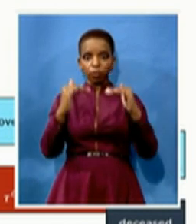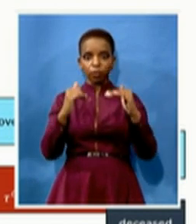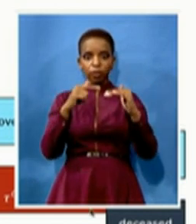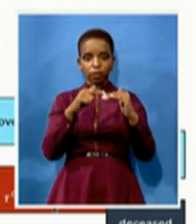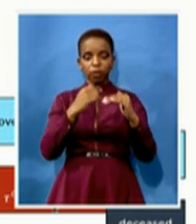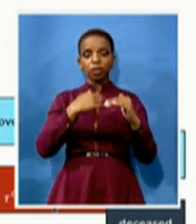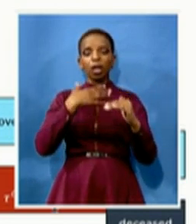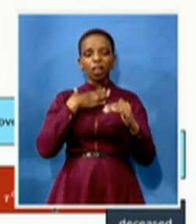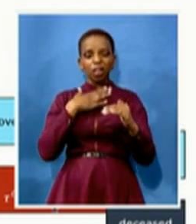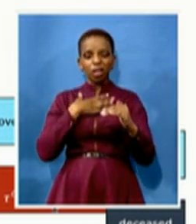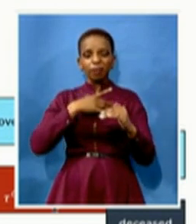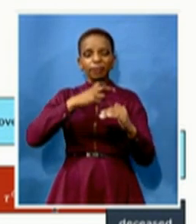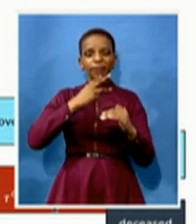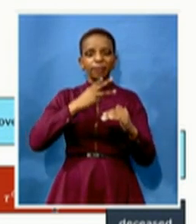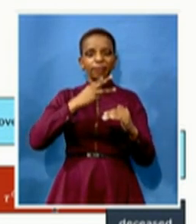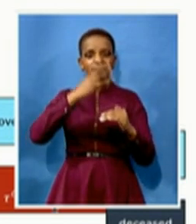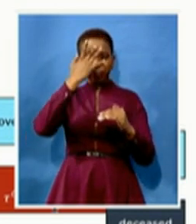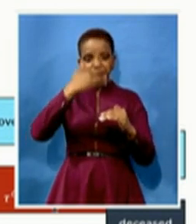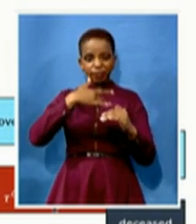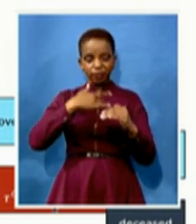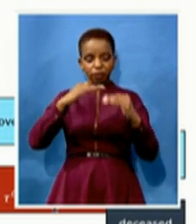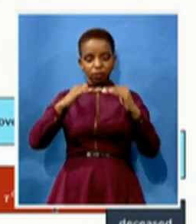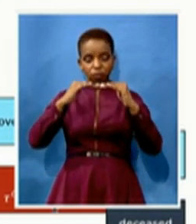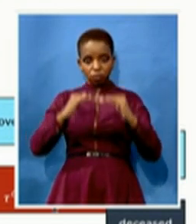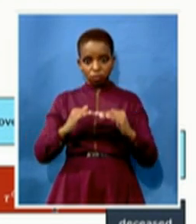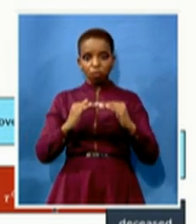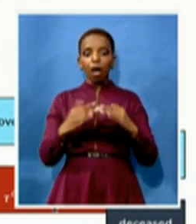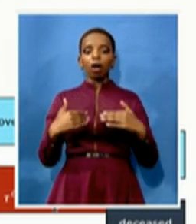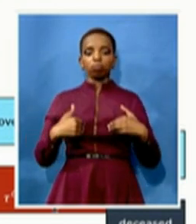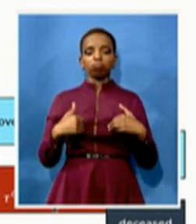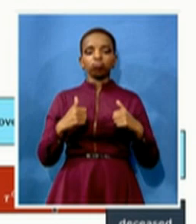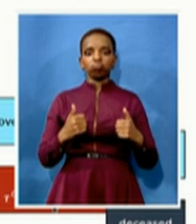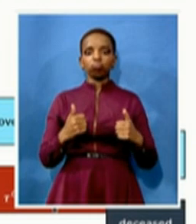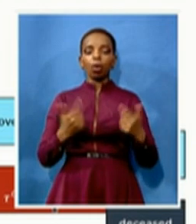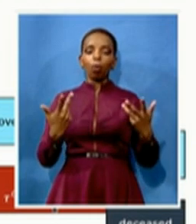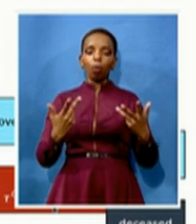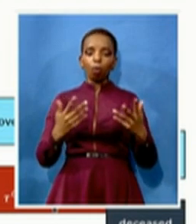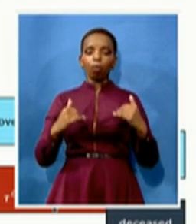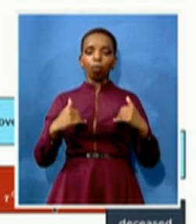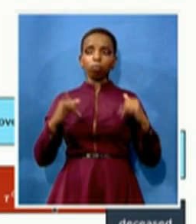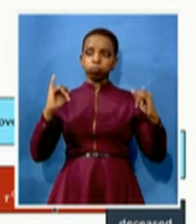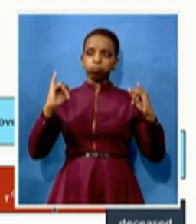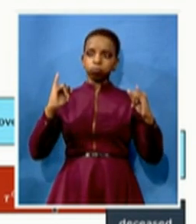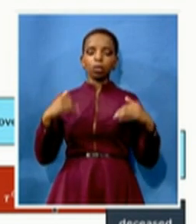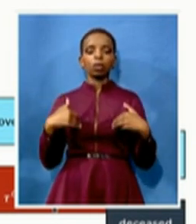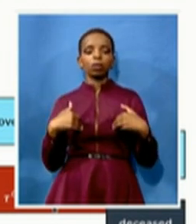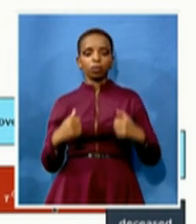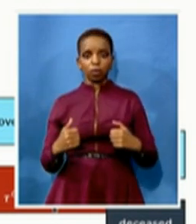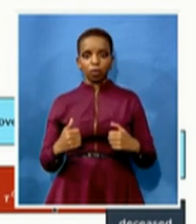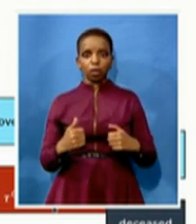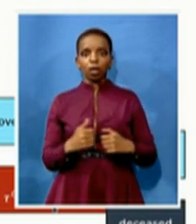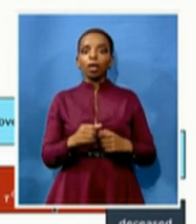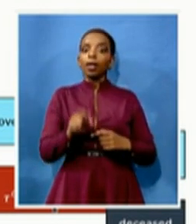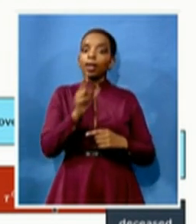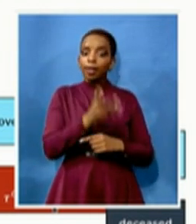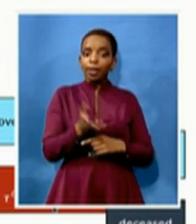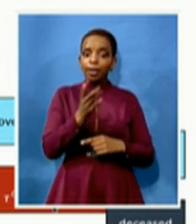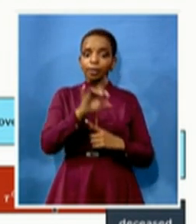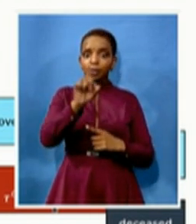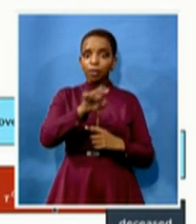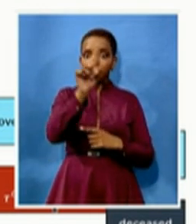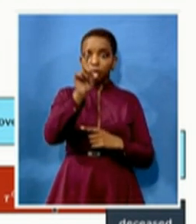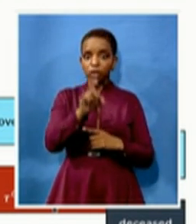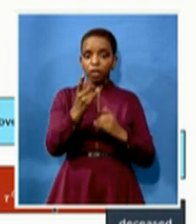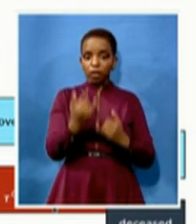from critical into recovered or diseased. This allows us to study also questions around hospitalization and questions